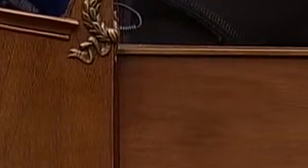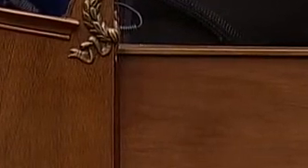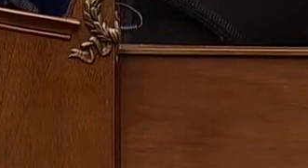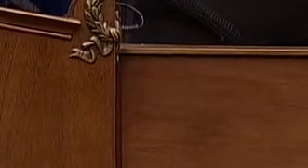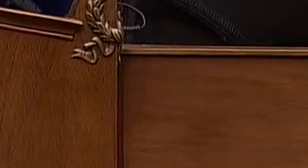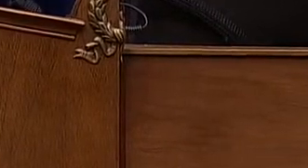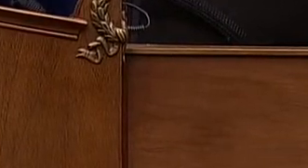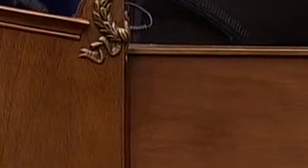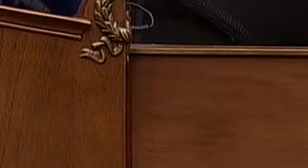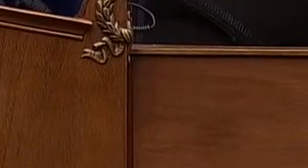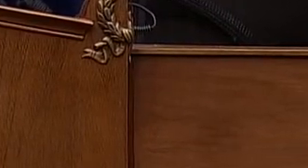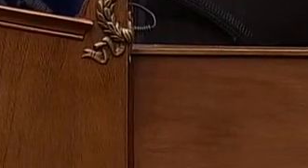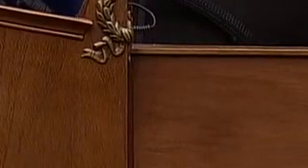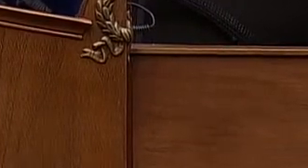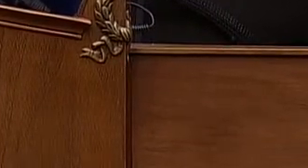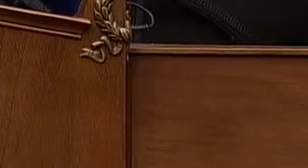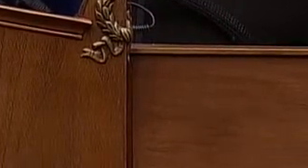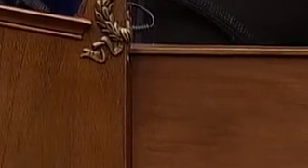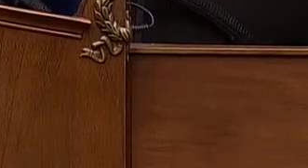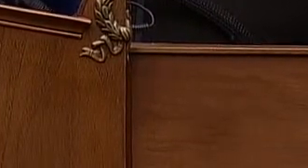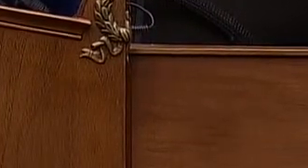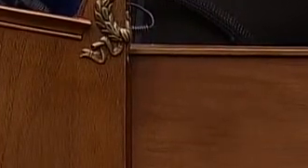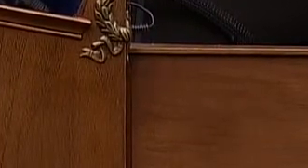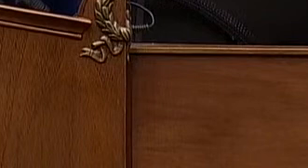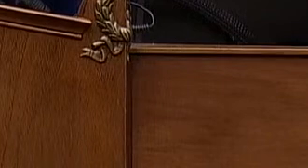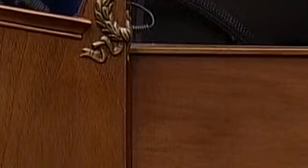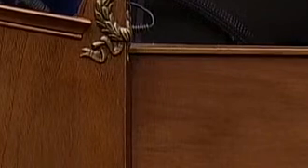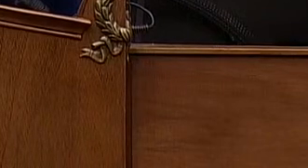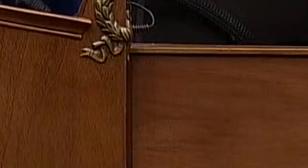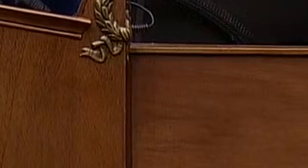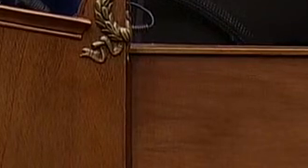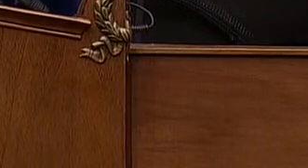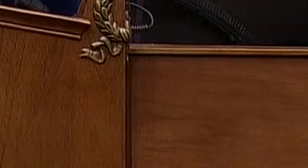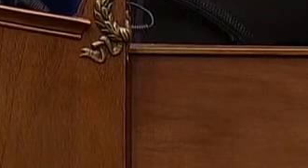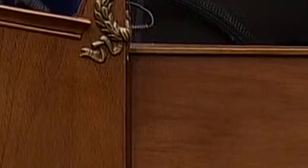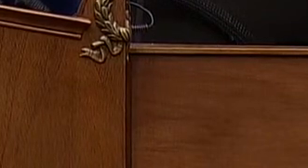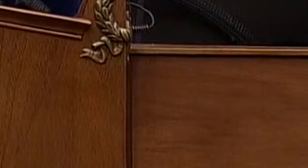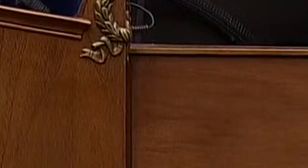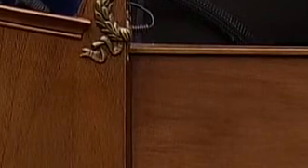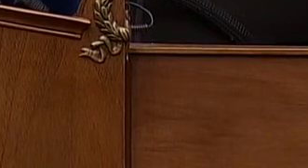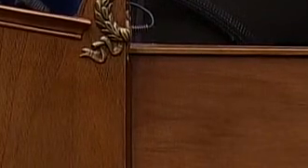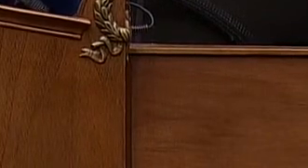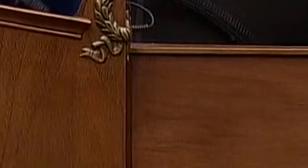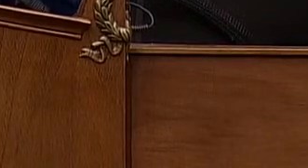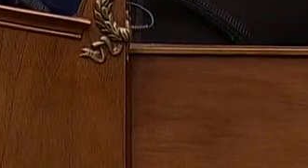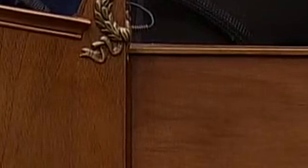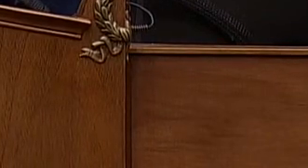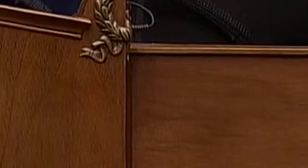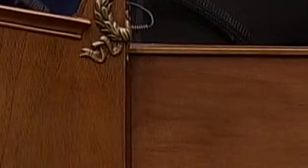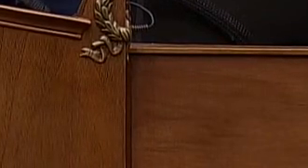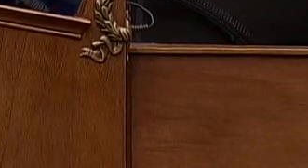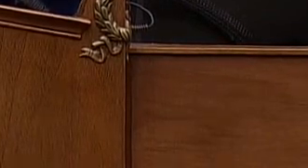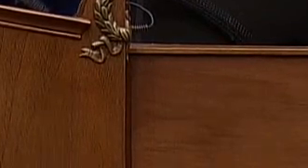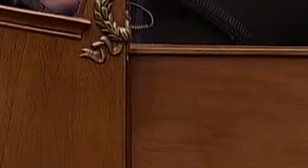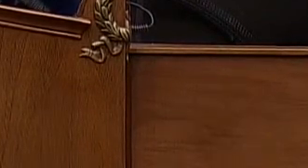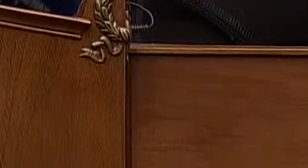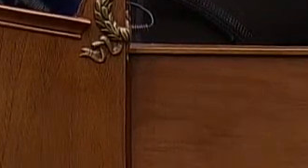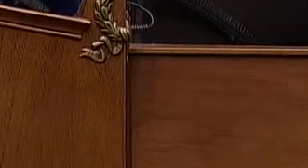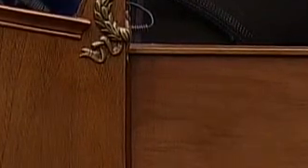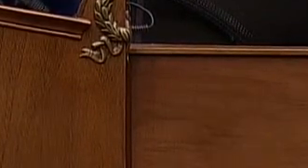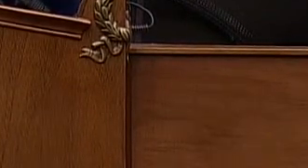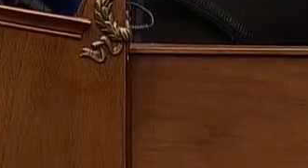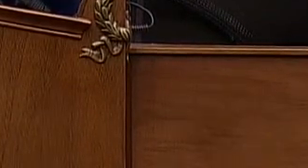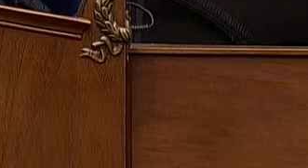Thank you. Chairman Mendelson, you are now recognized for your testimony. Thank you, Chairwoman Maloney, Ranking Member